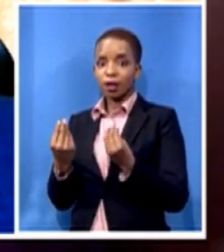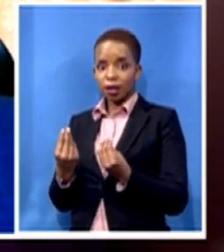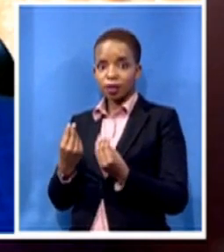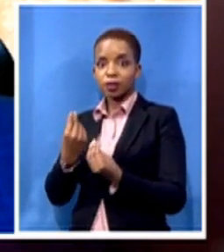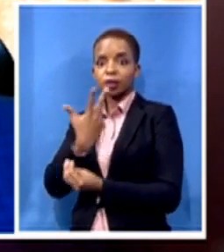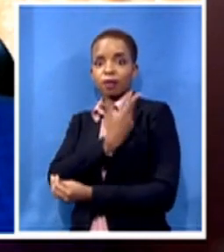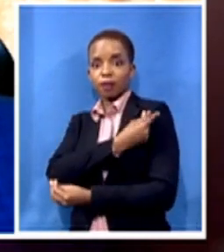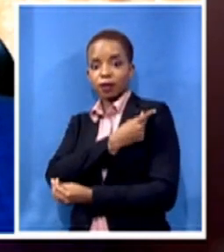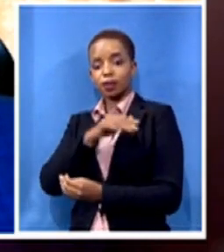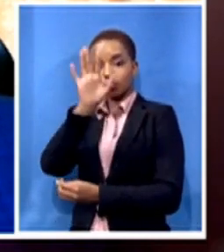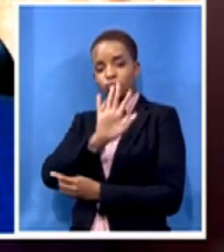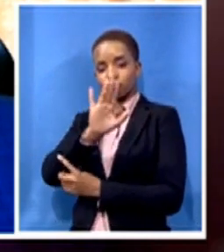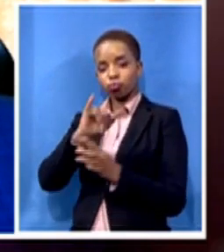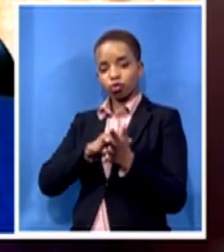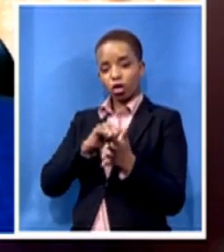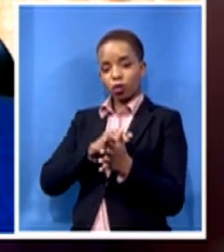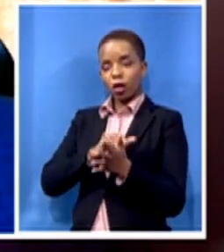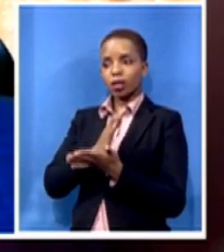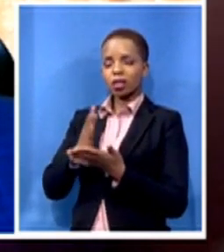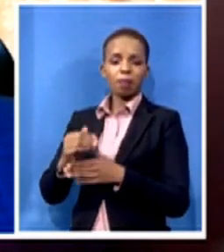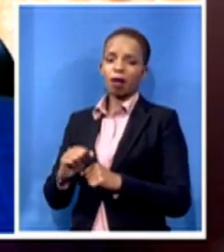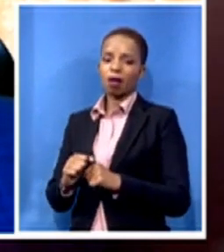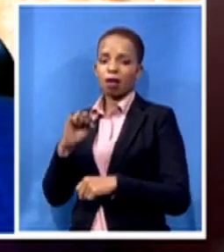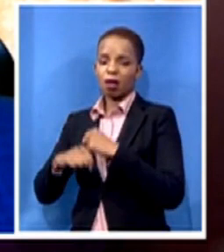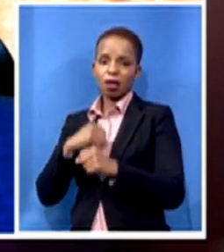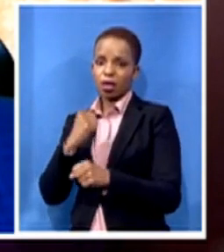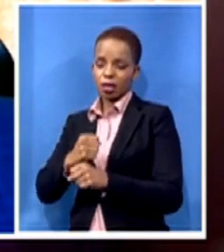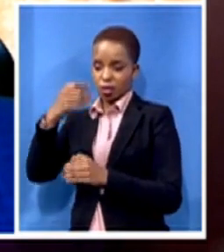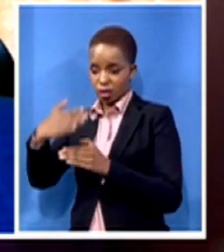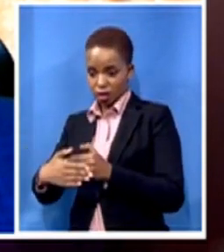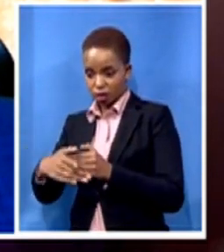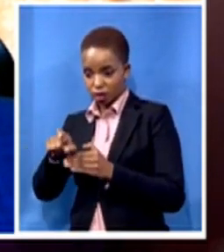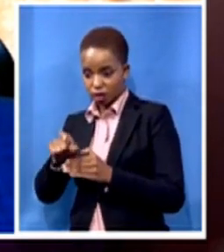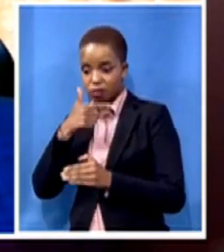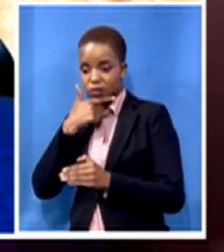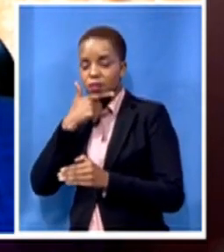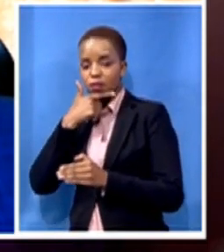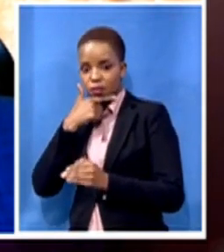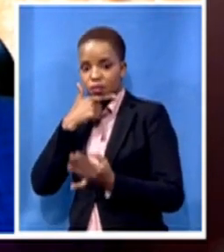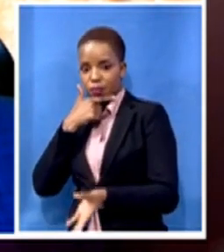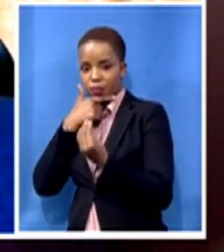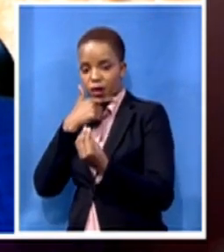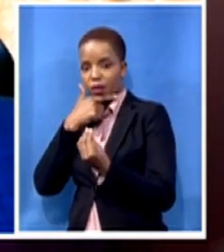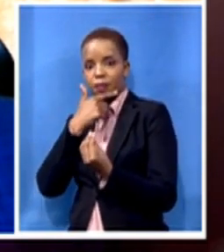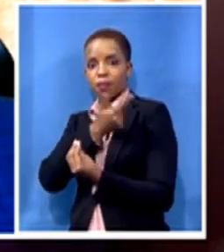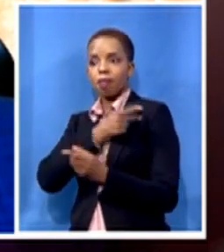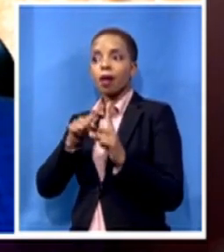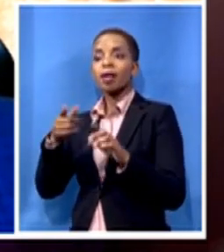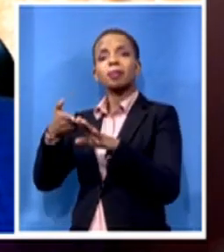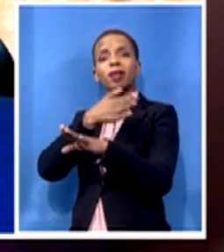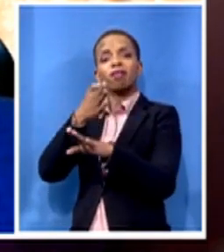The initial thoughts were we were about 12 to 18 months away from a vaccine. How will